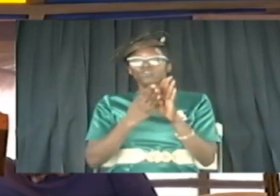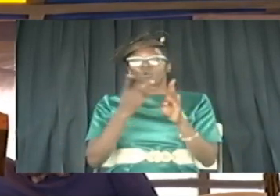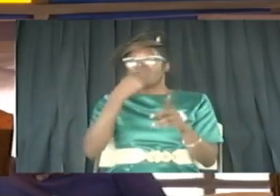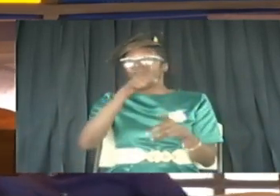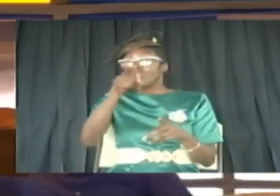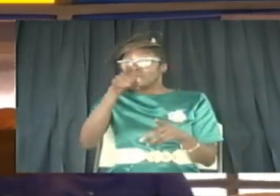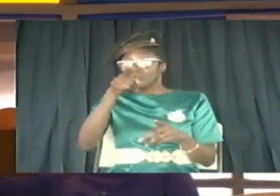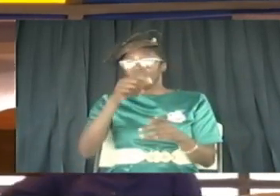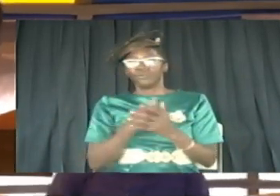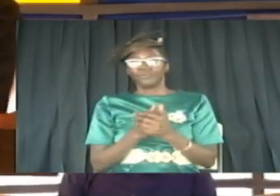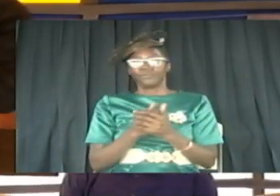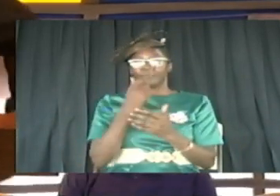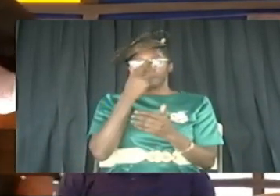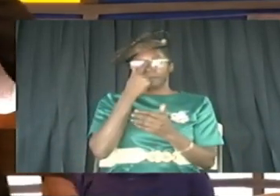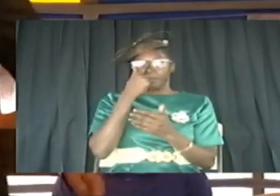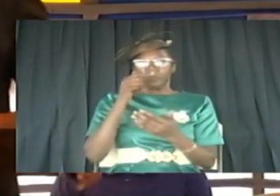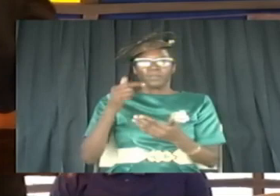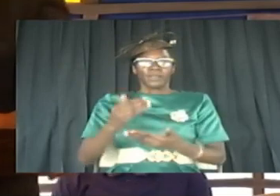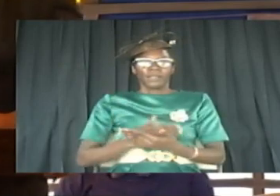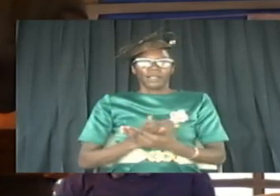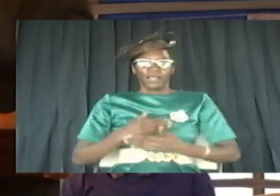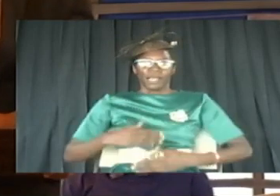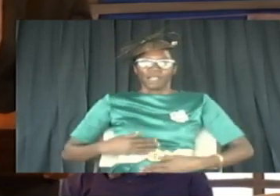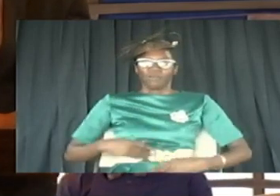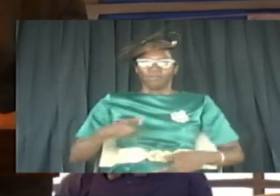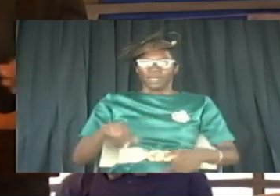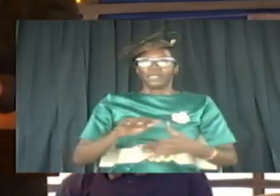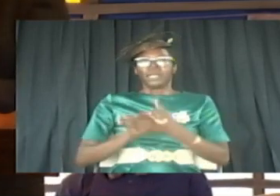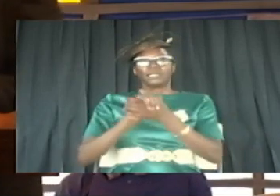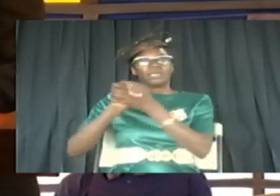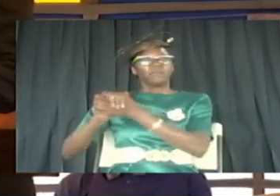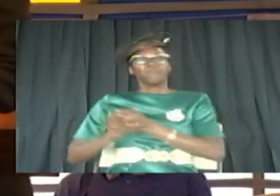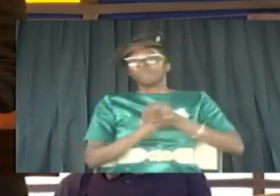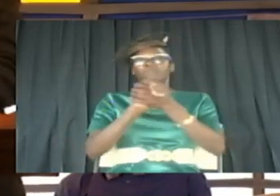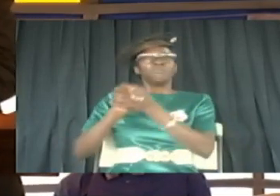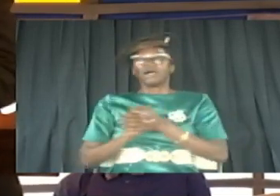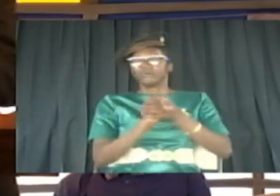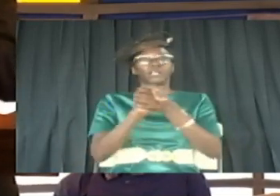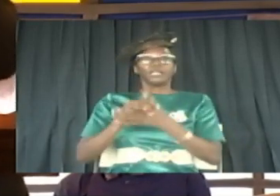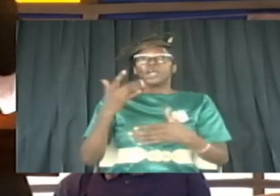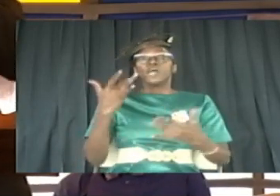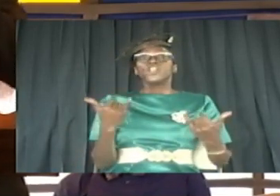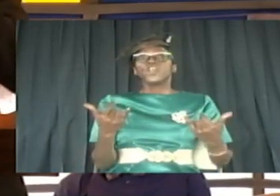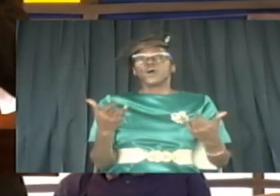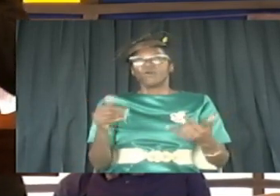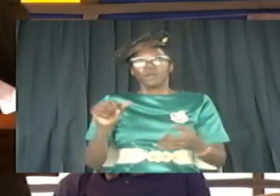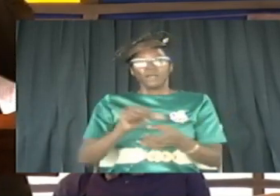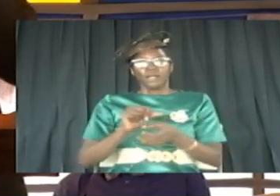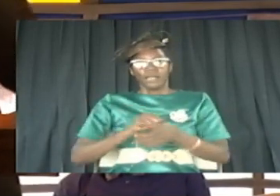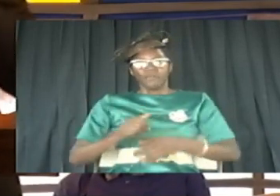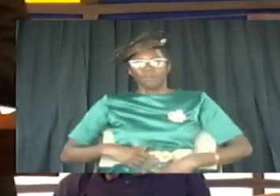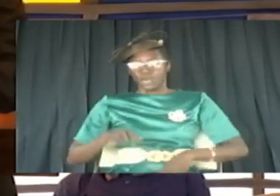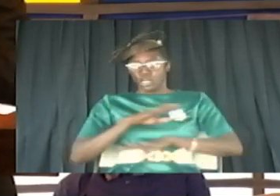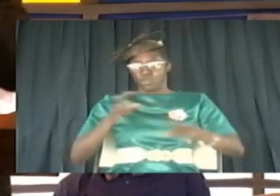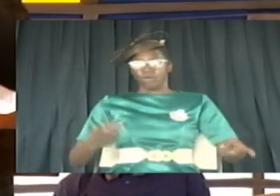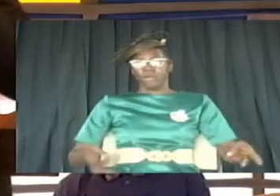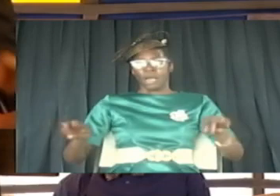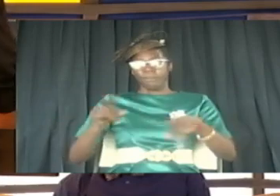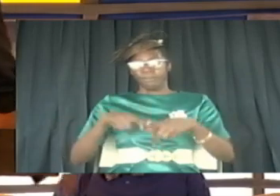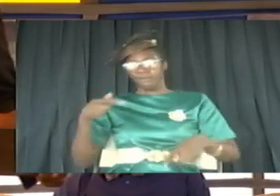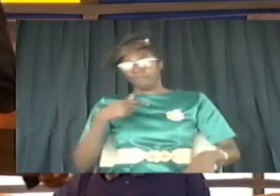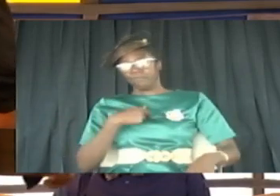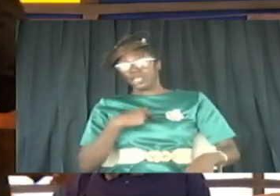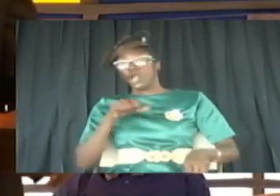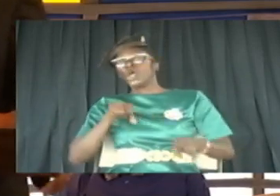praise the Lord? Everybody is getting married now. Everybody is doing their thing now. And nothing is happening for me. So you